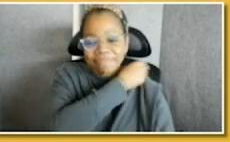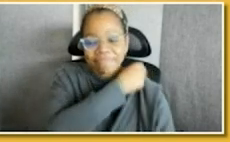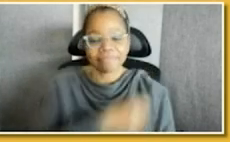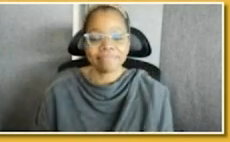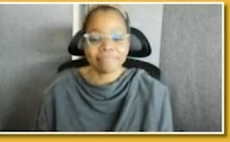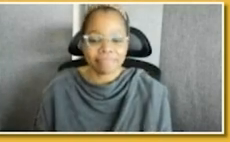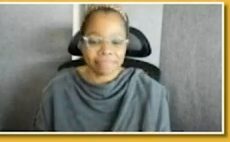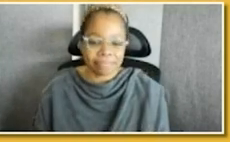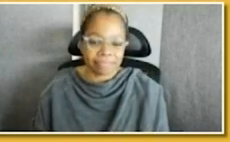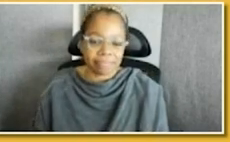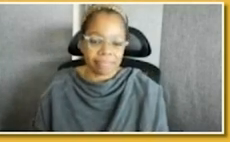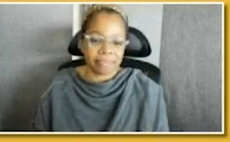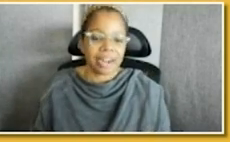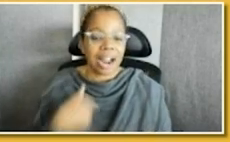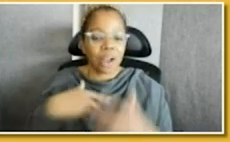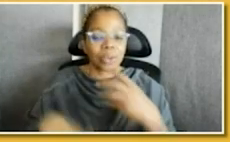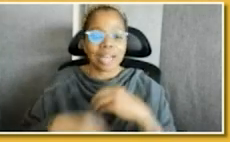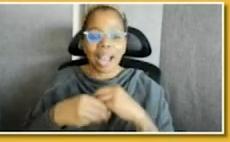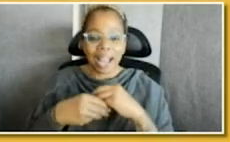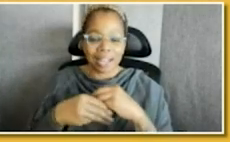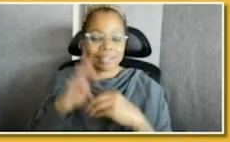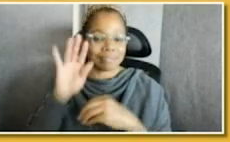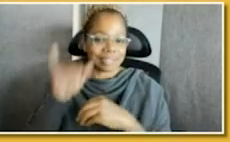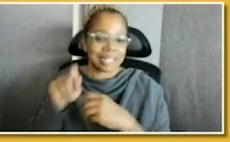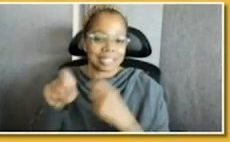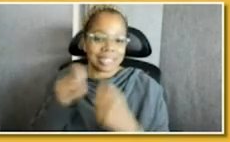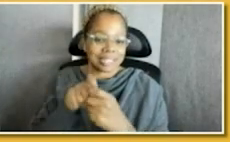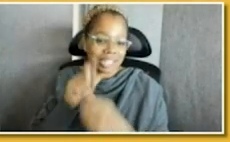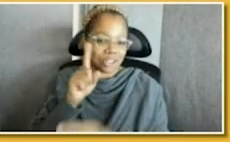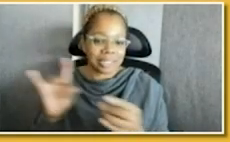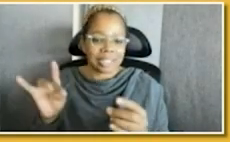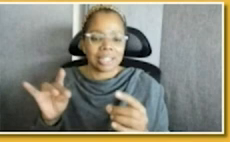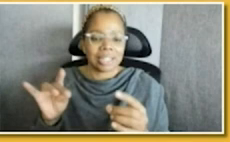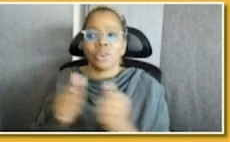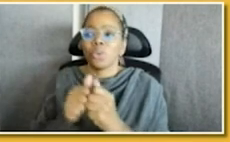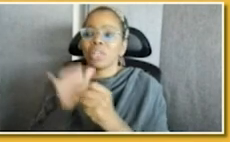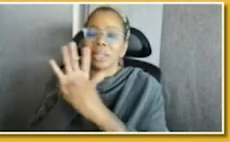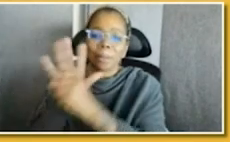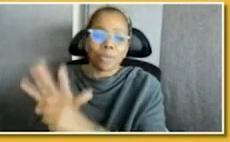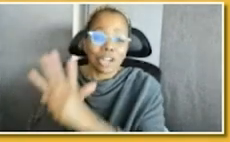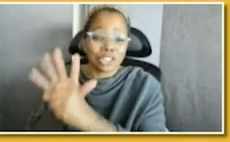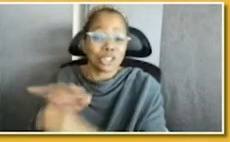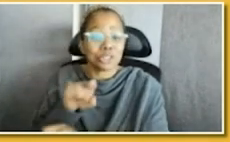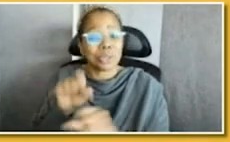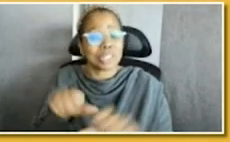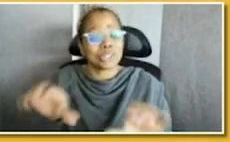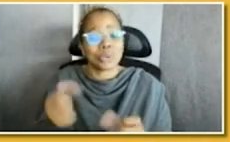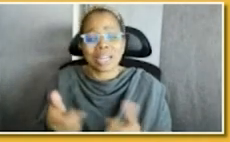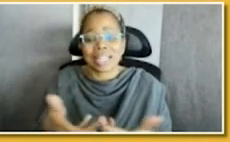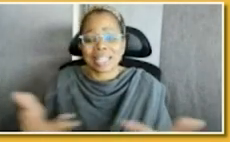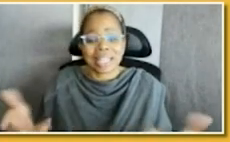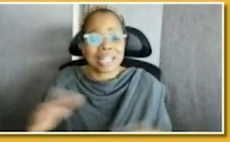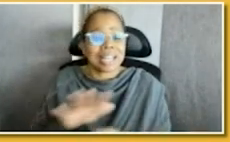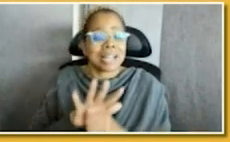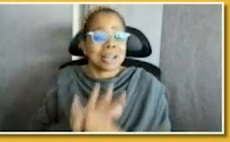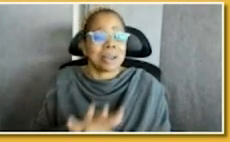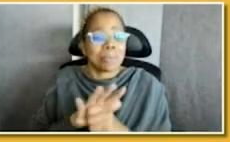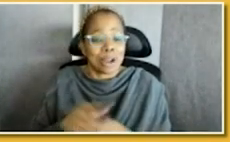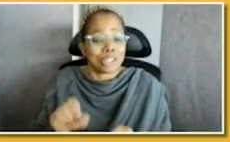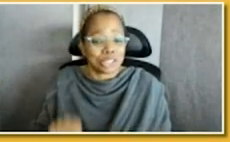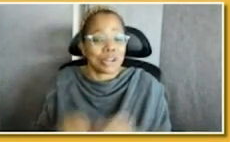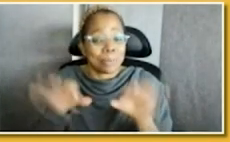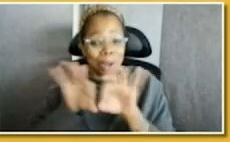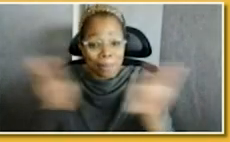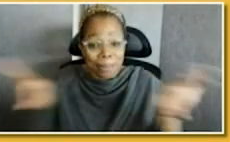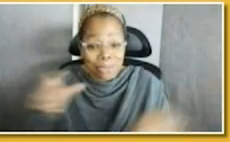I would add to that, that's exactly right, what Jay said. I mean, with pressure, you know, pressure bust pipes, right? With pressure,